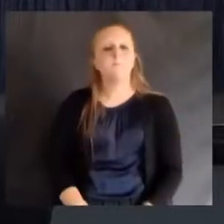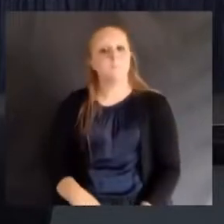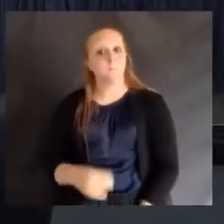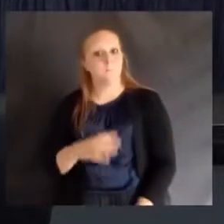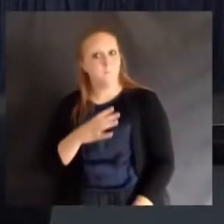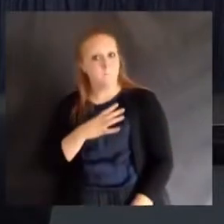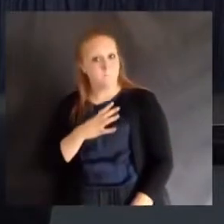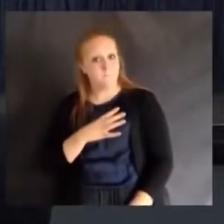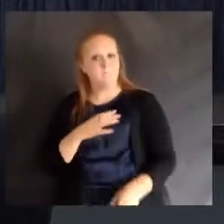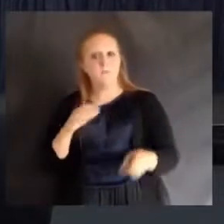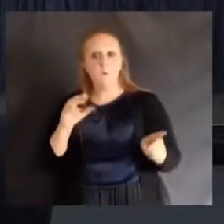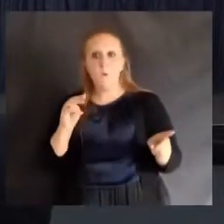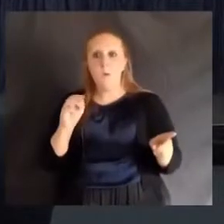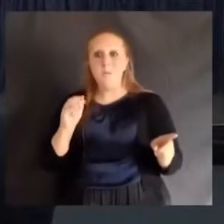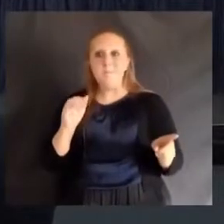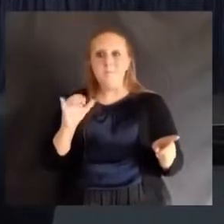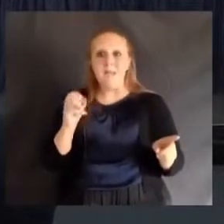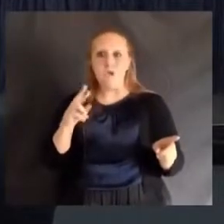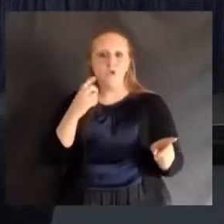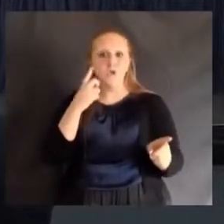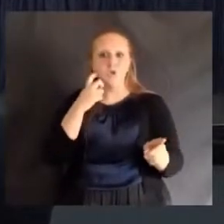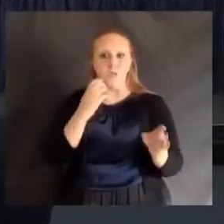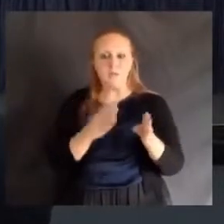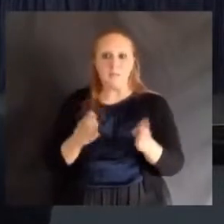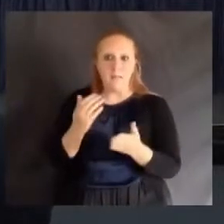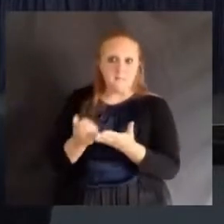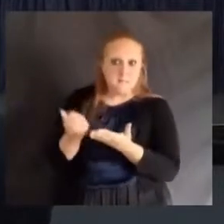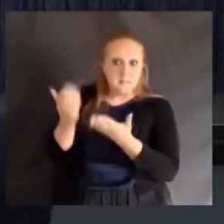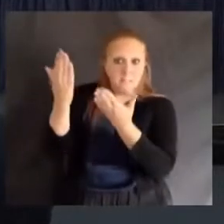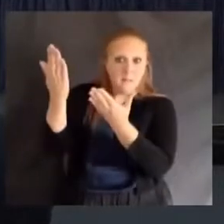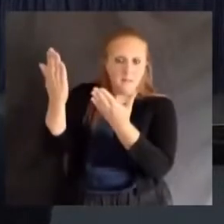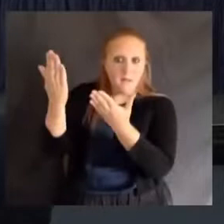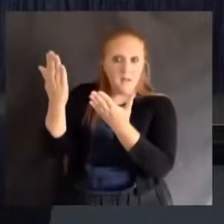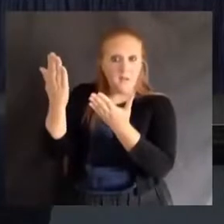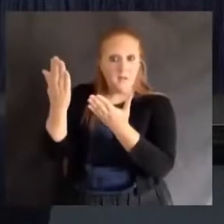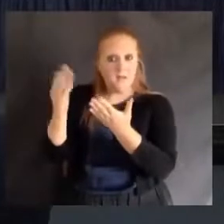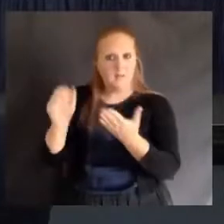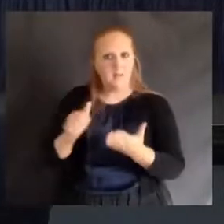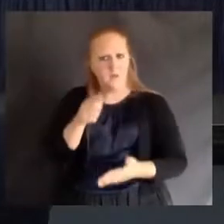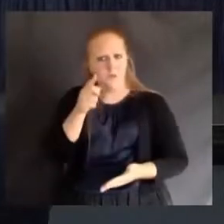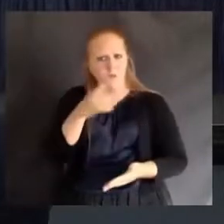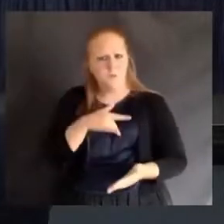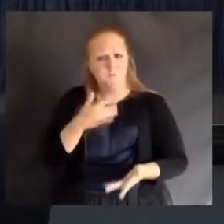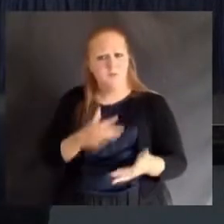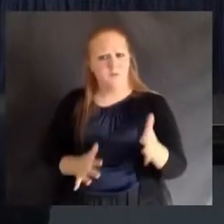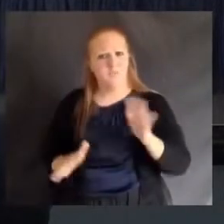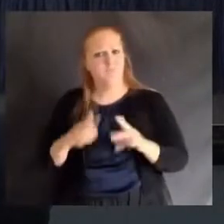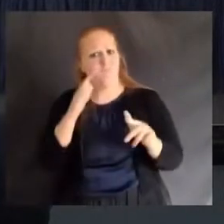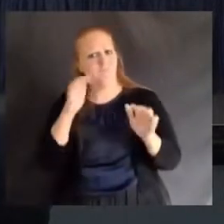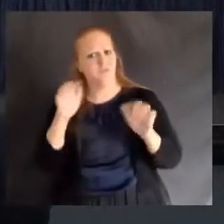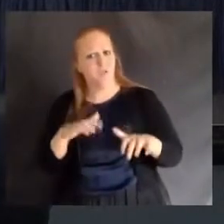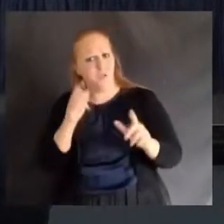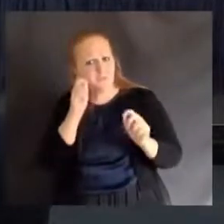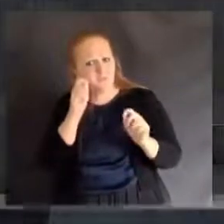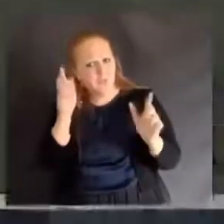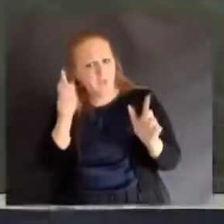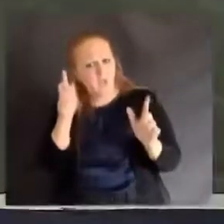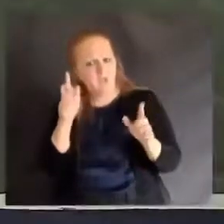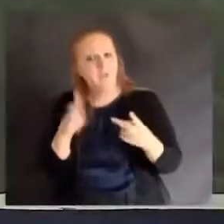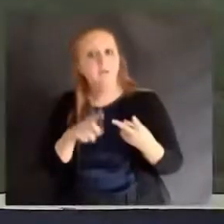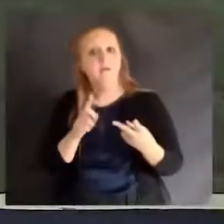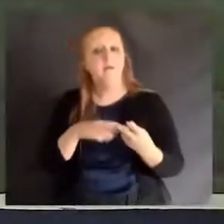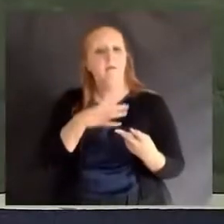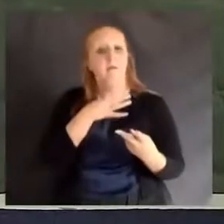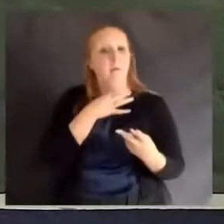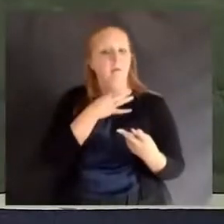by the mayor today, I mean, how much of it is any of it a surprise to you? And what does it say about going forward,